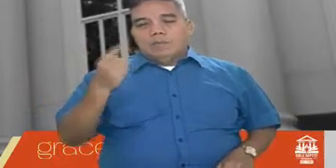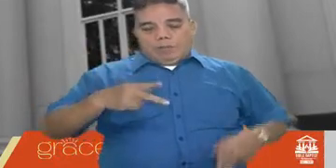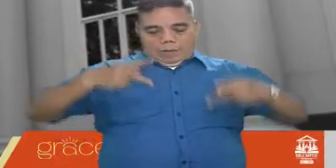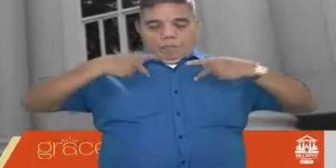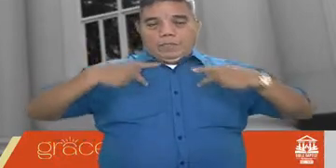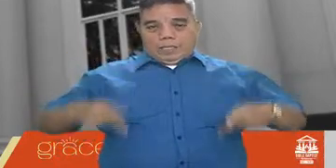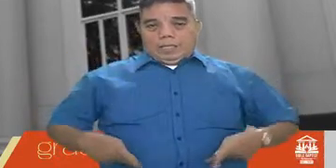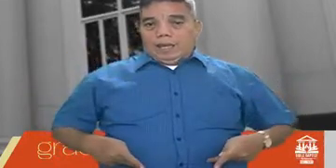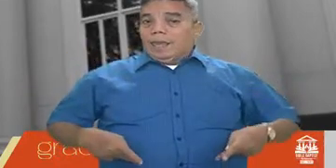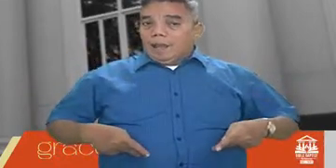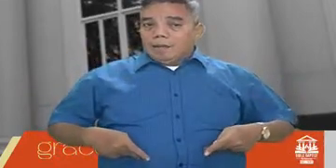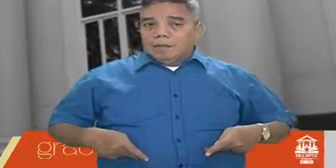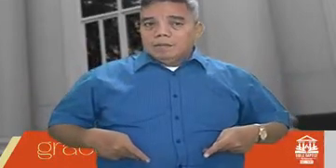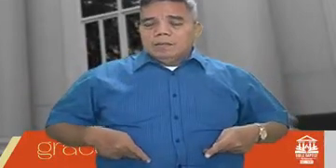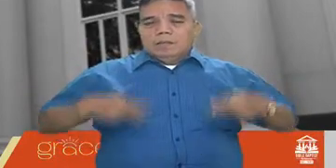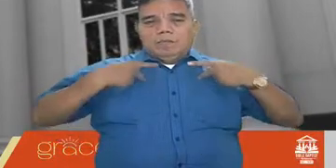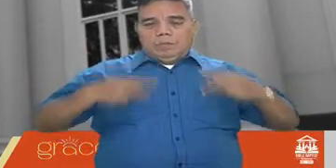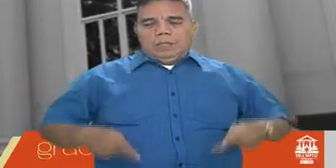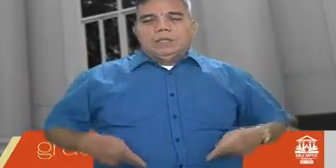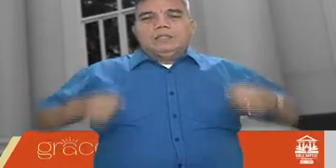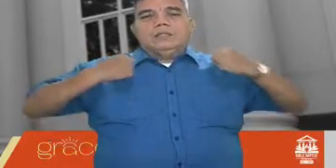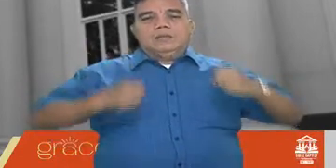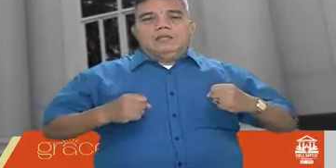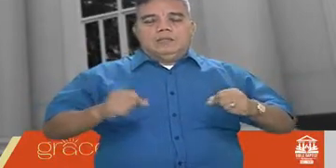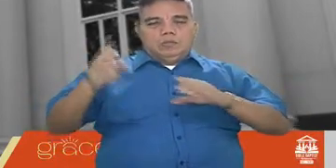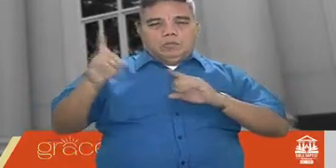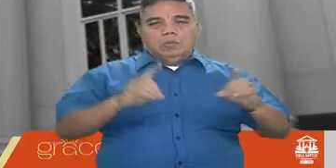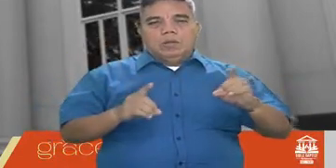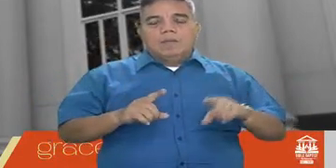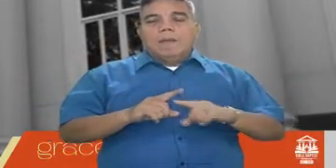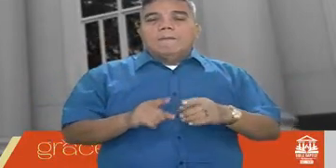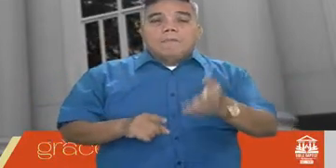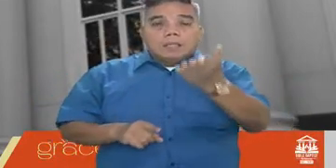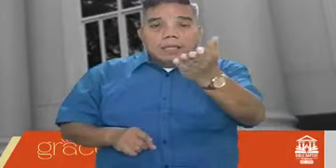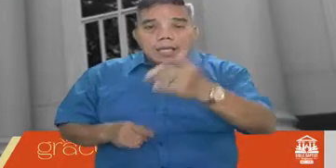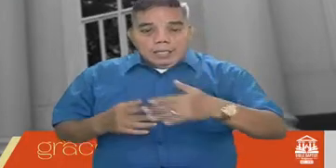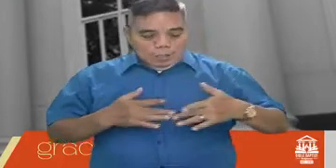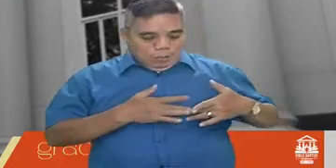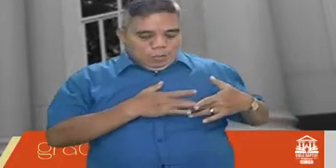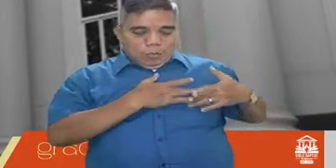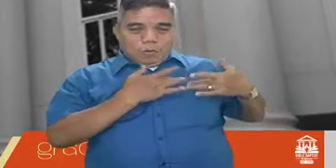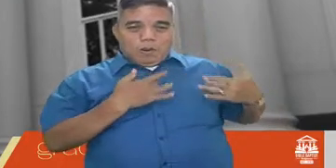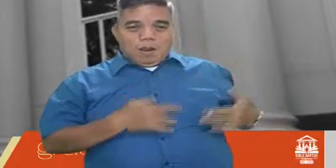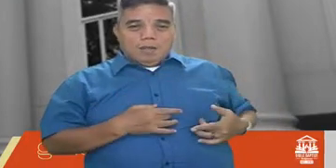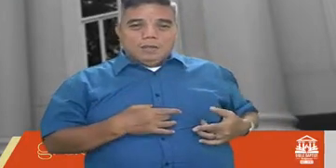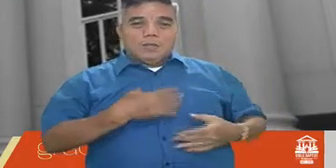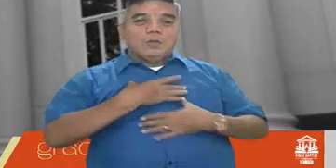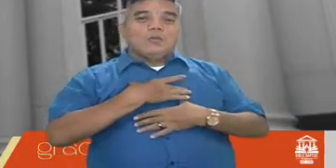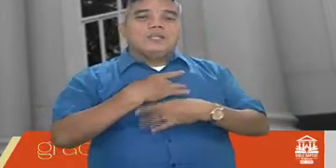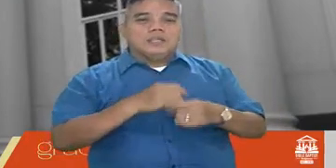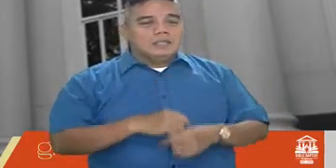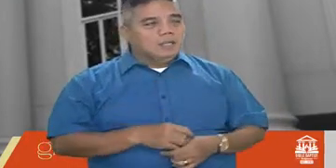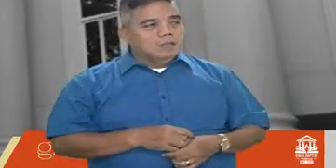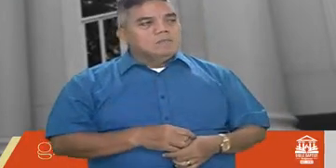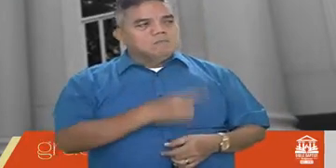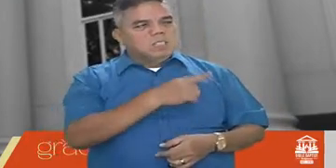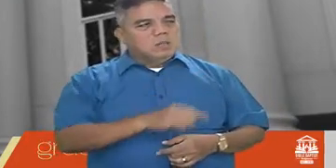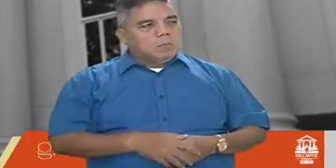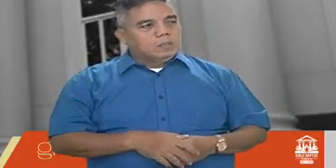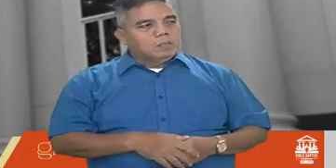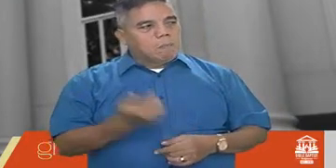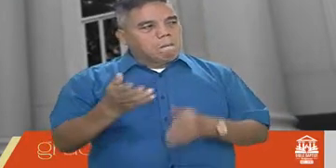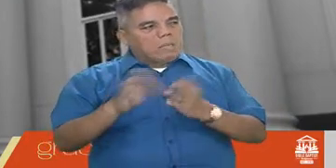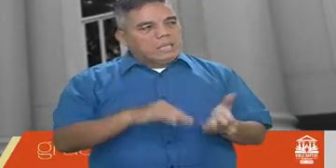have physical strength to do harm. But in your heart, you desire. Nga merag,